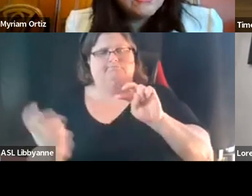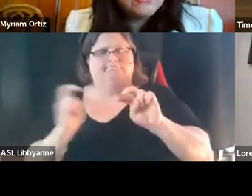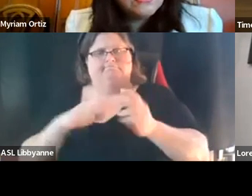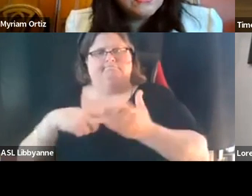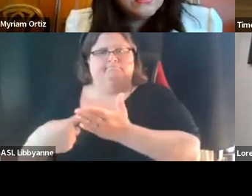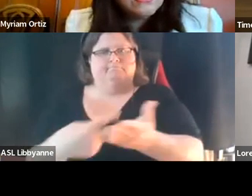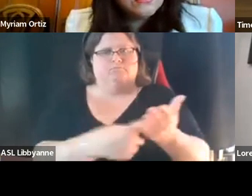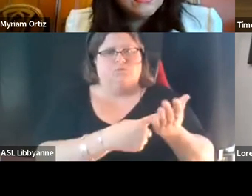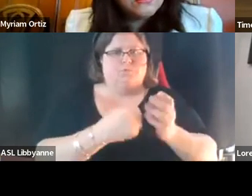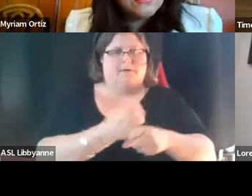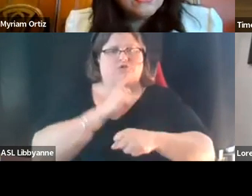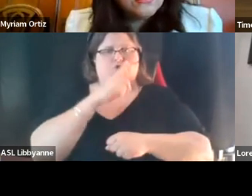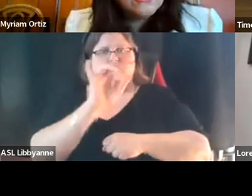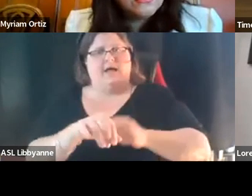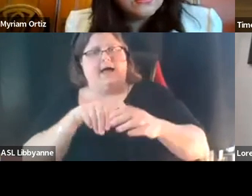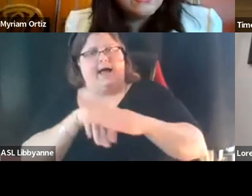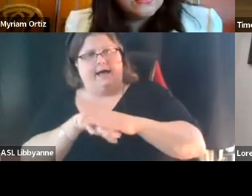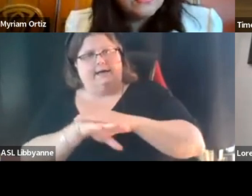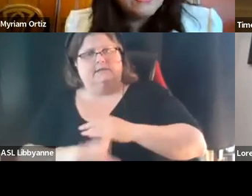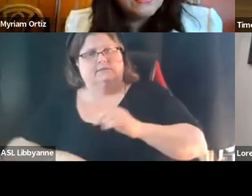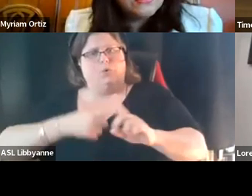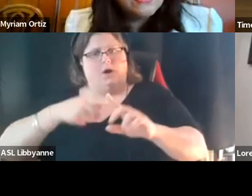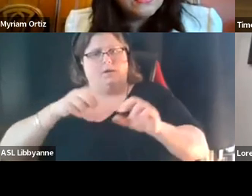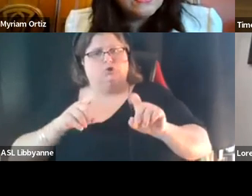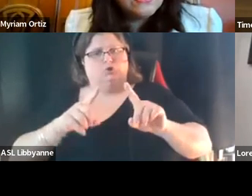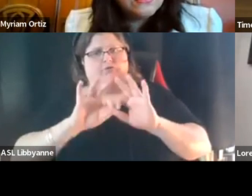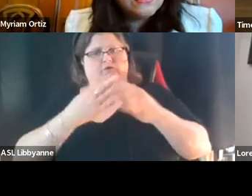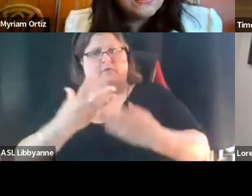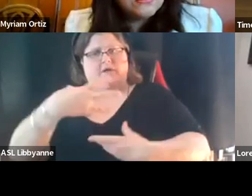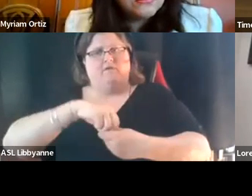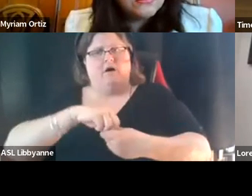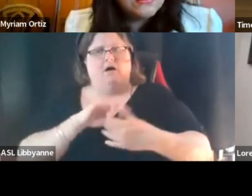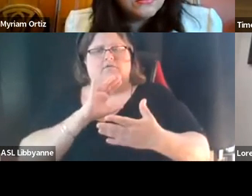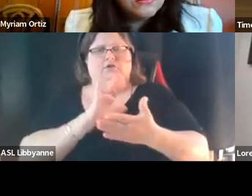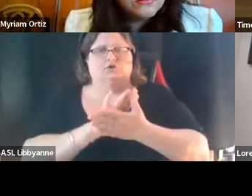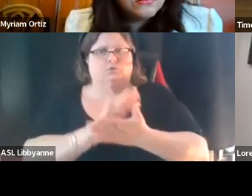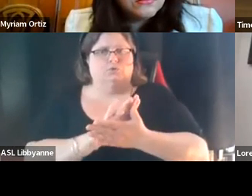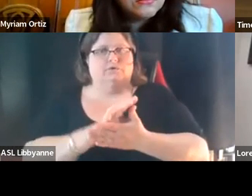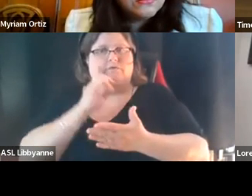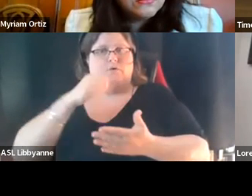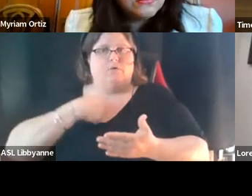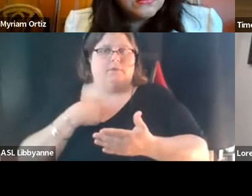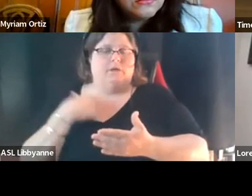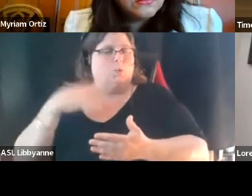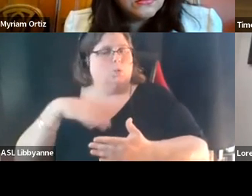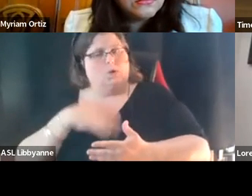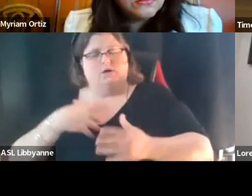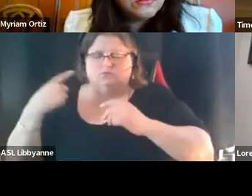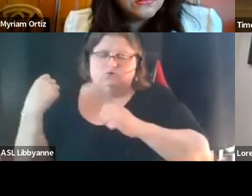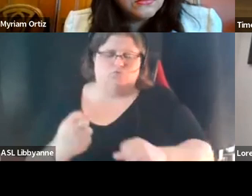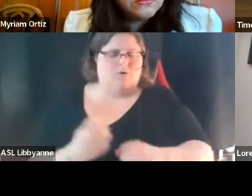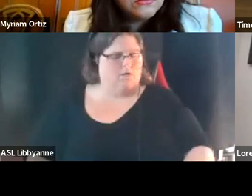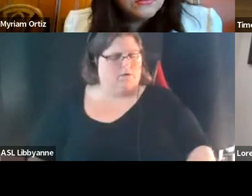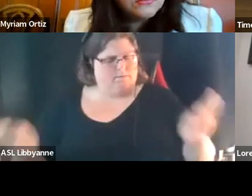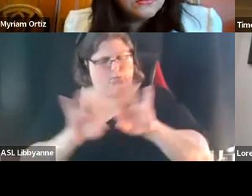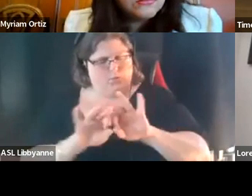and opportunity for families to engage in our schools. For me, it is extremely important that we build the